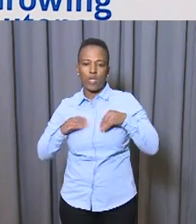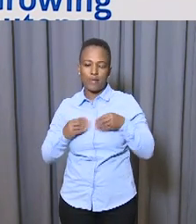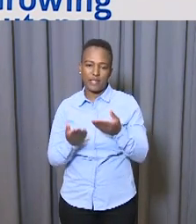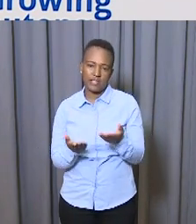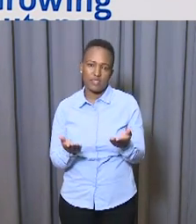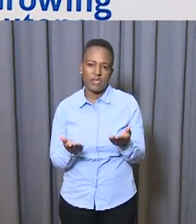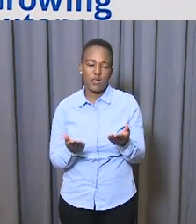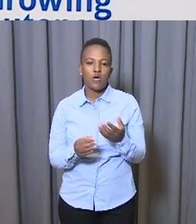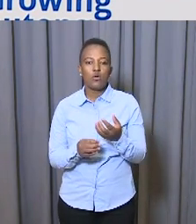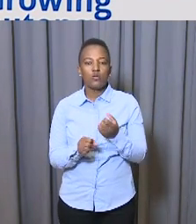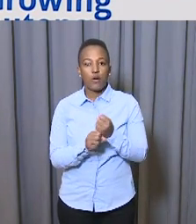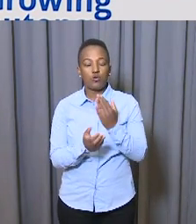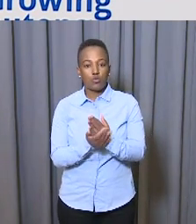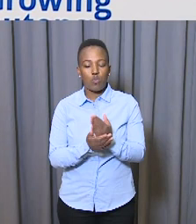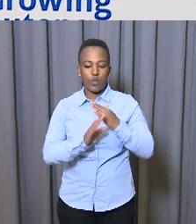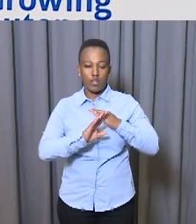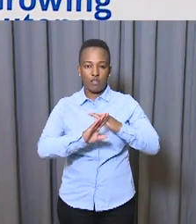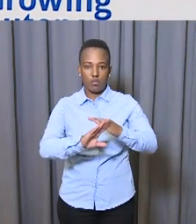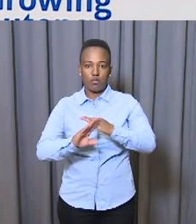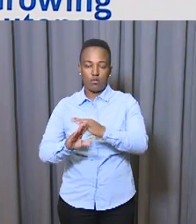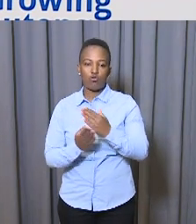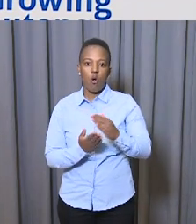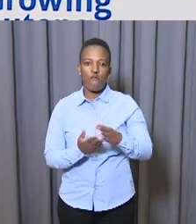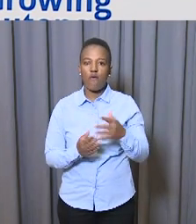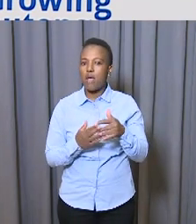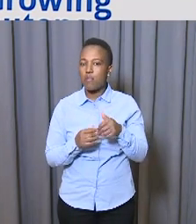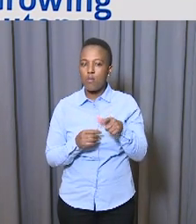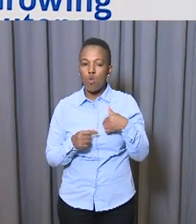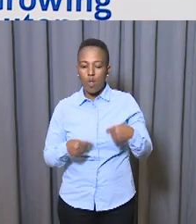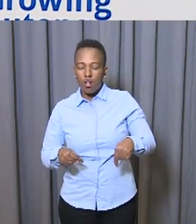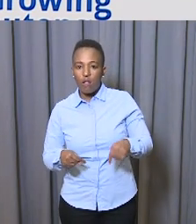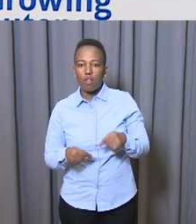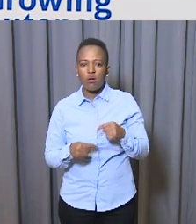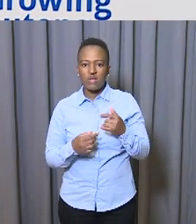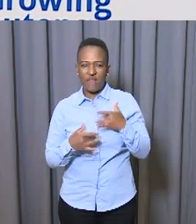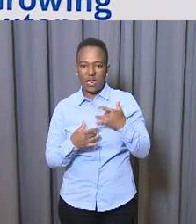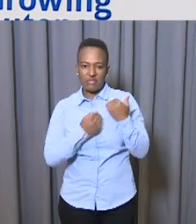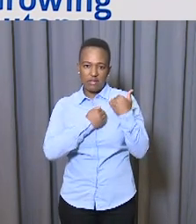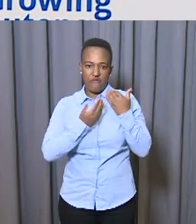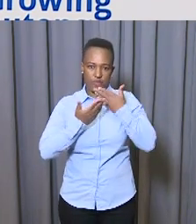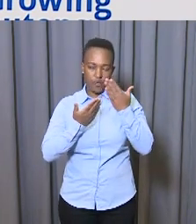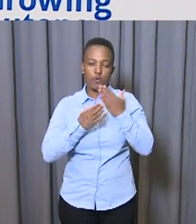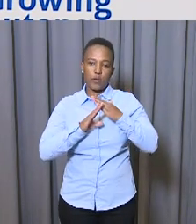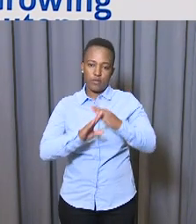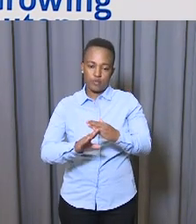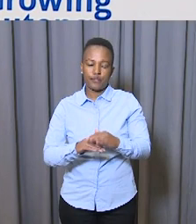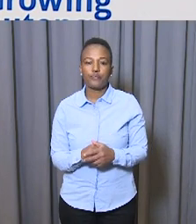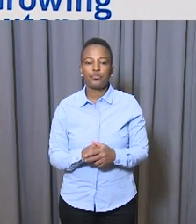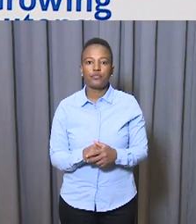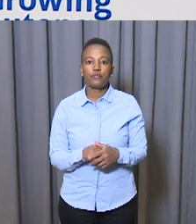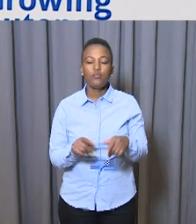us making sure that we allay the fears and allay the anxiety of our healthcare workers. And lastly, the issue of